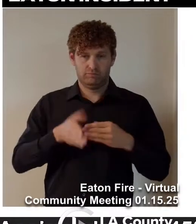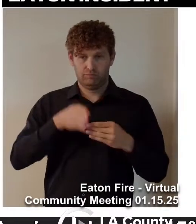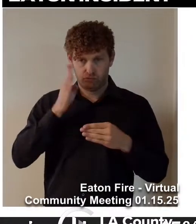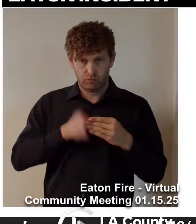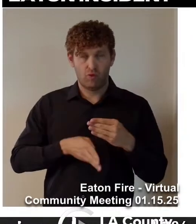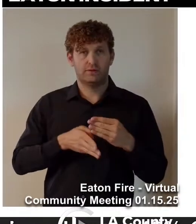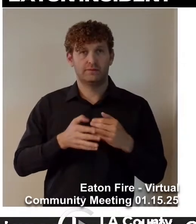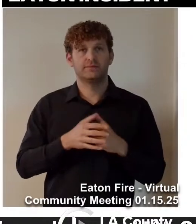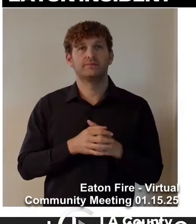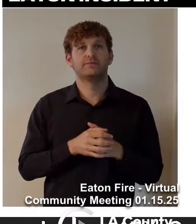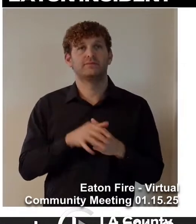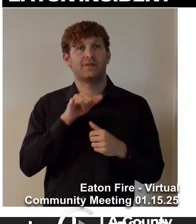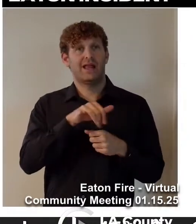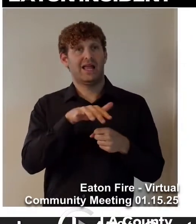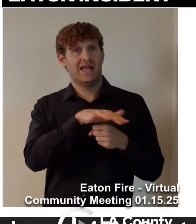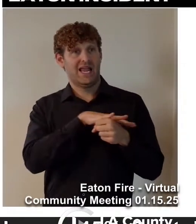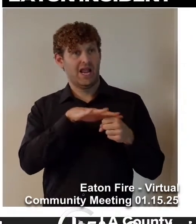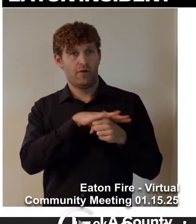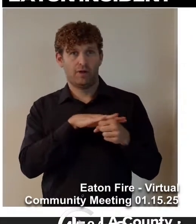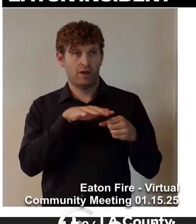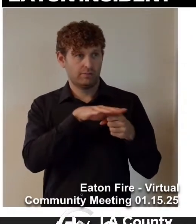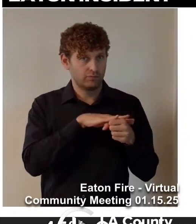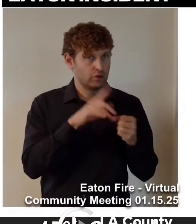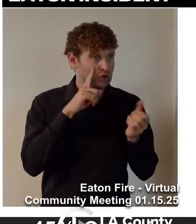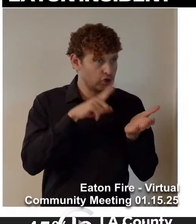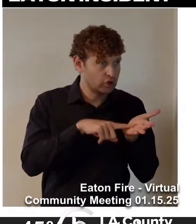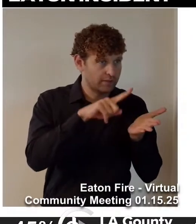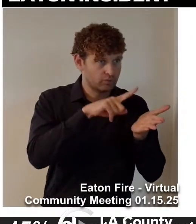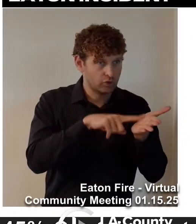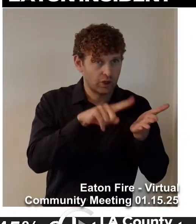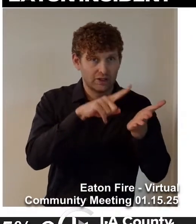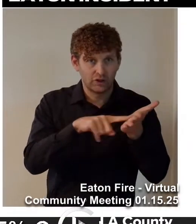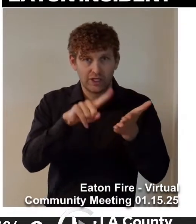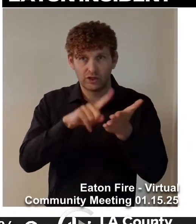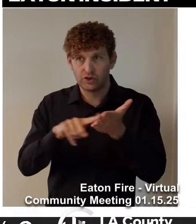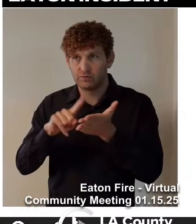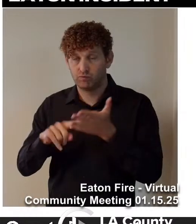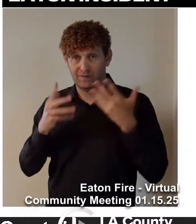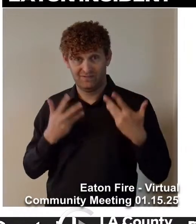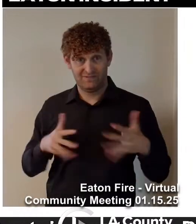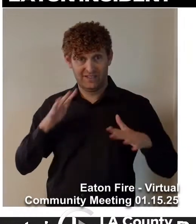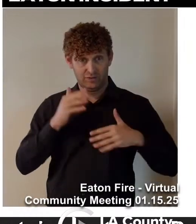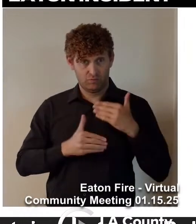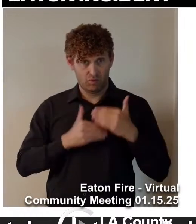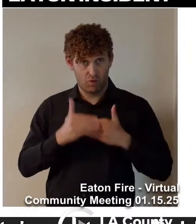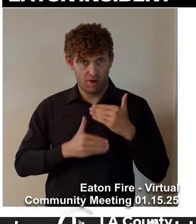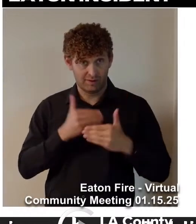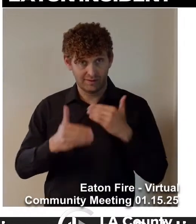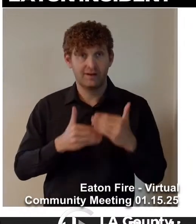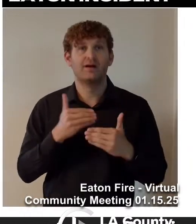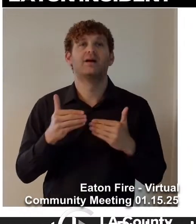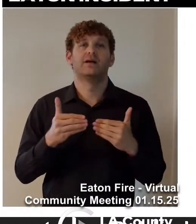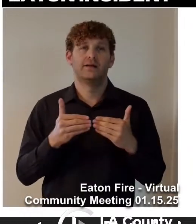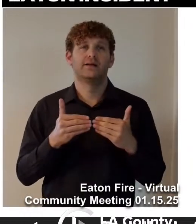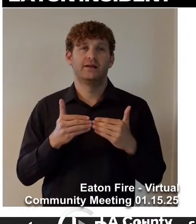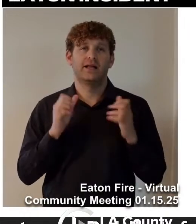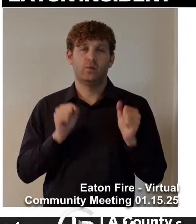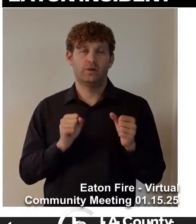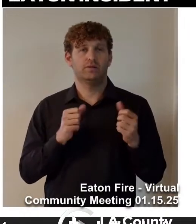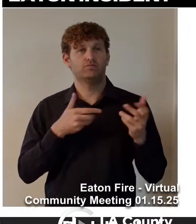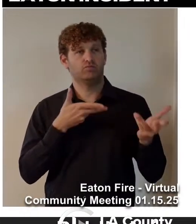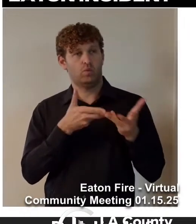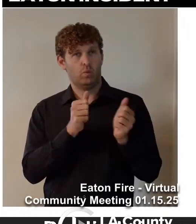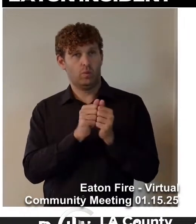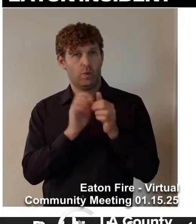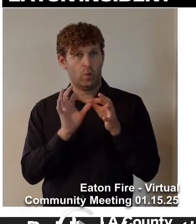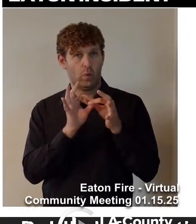by area. So as we complete the process in an area, then we'll work accordingly and coordinate when the homes that are